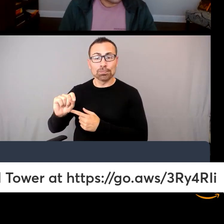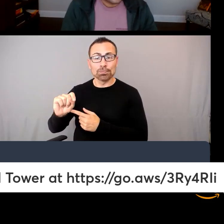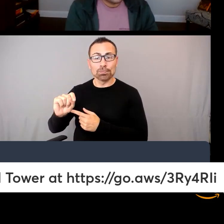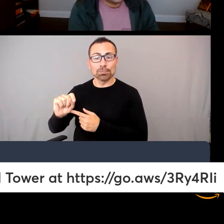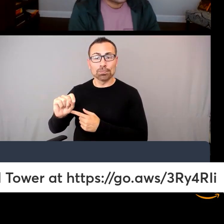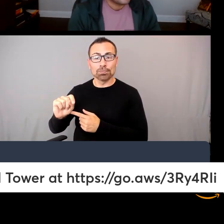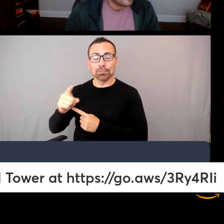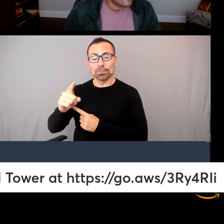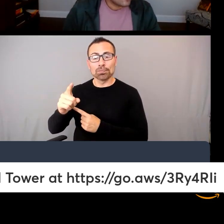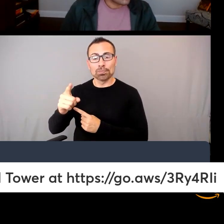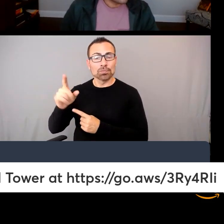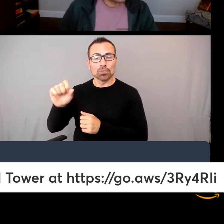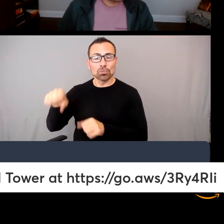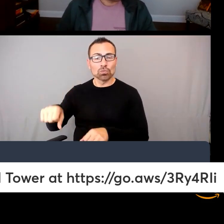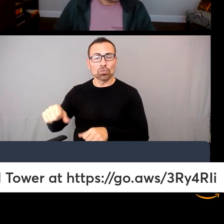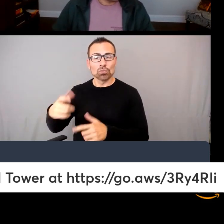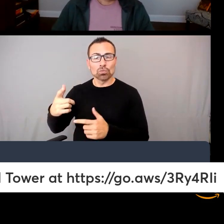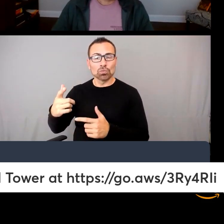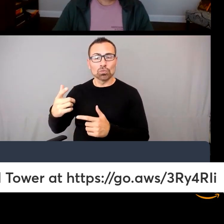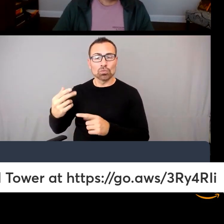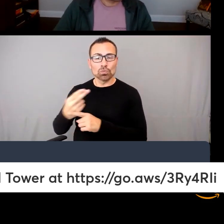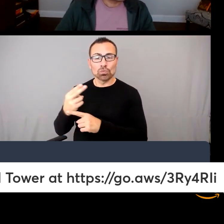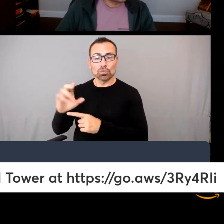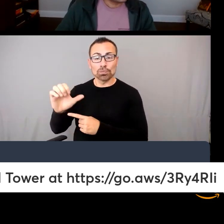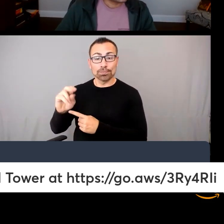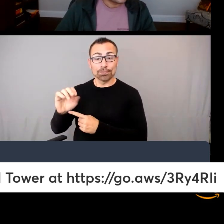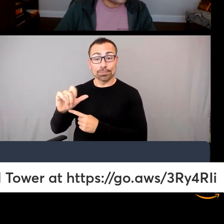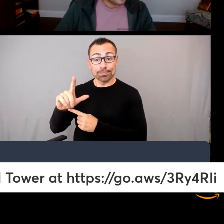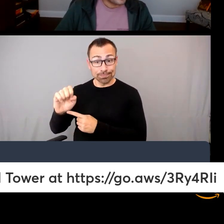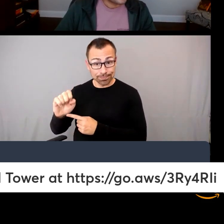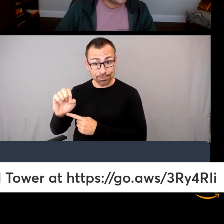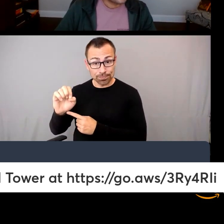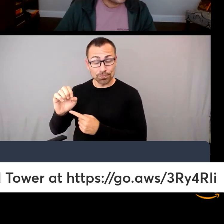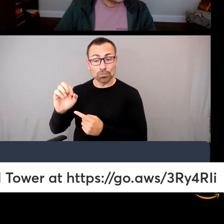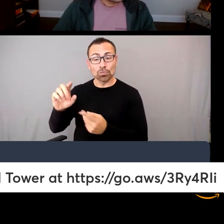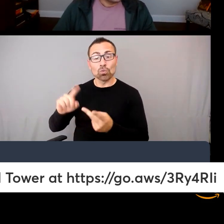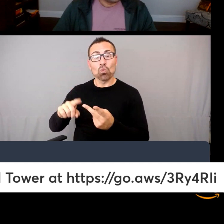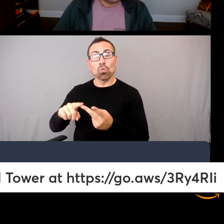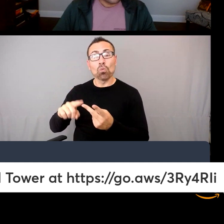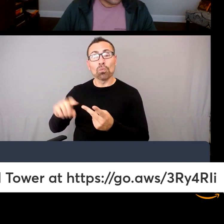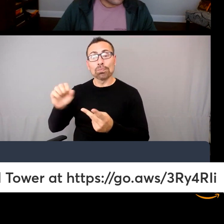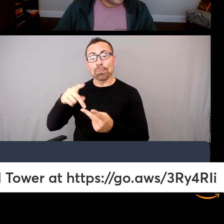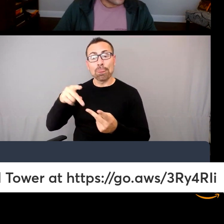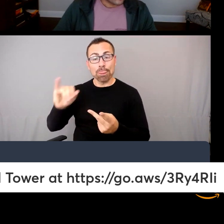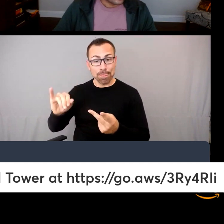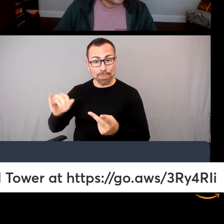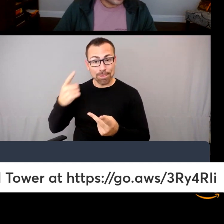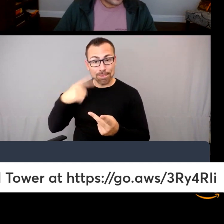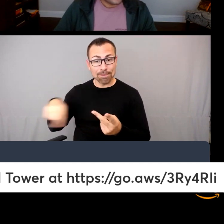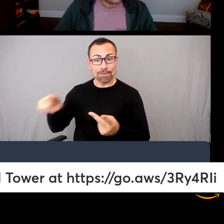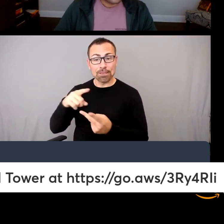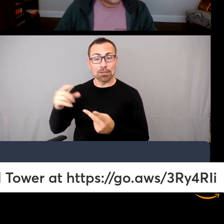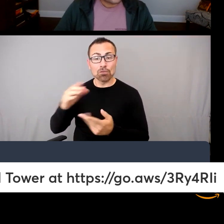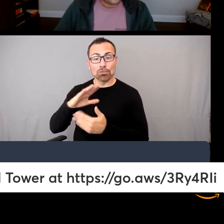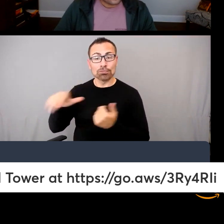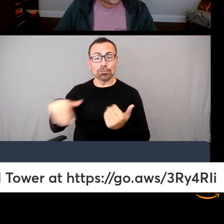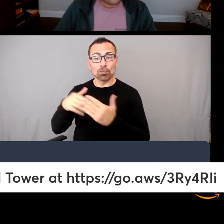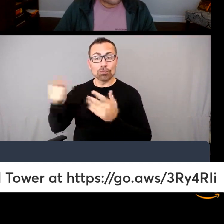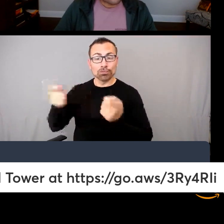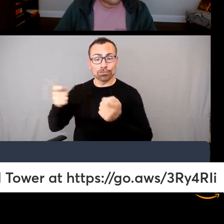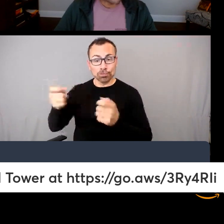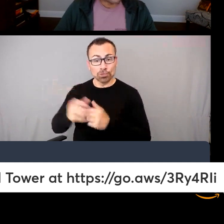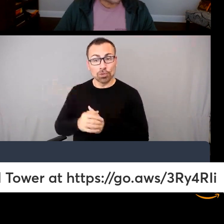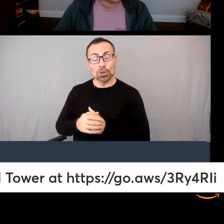screen shared, right? You can either use console, or you can also use APIs for all of our controls, and we also